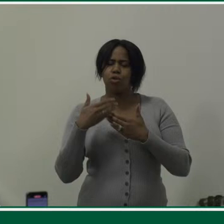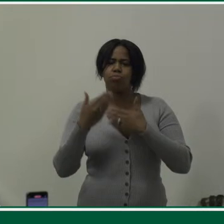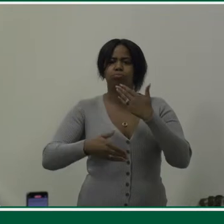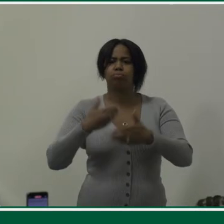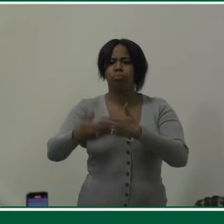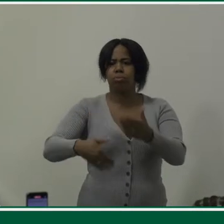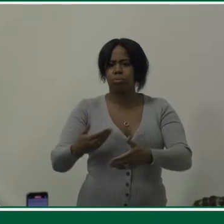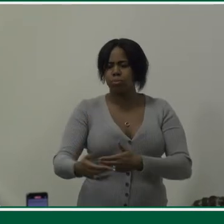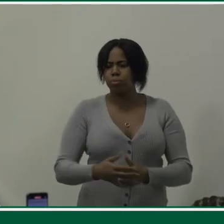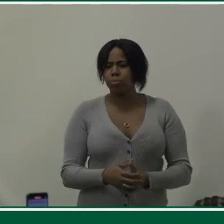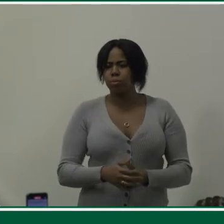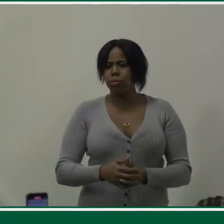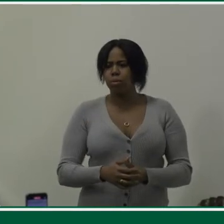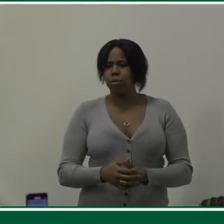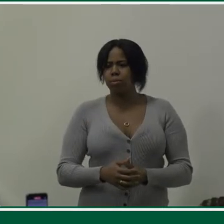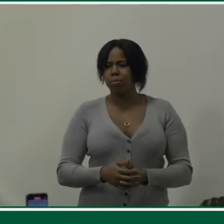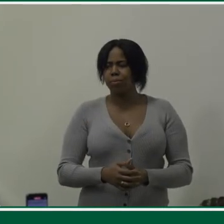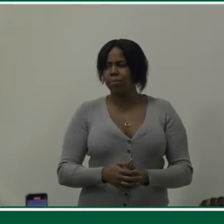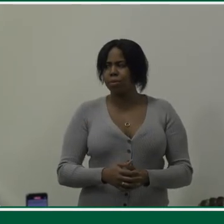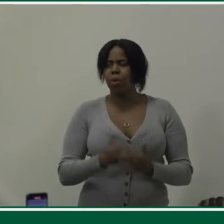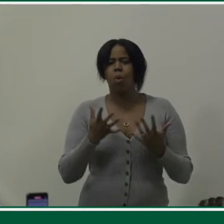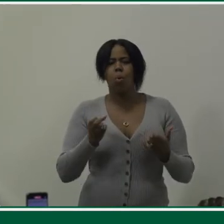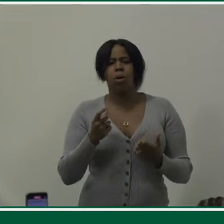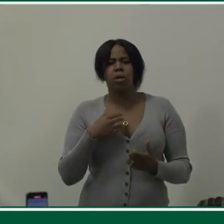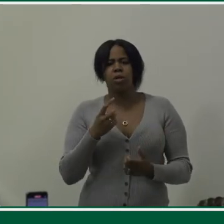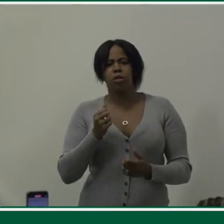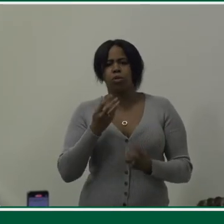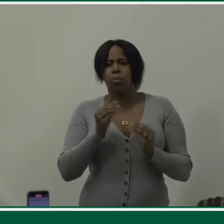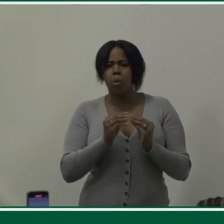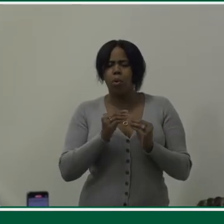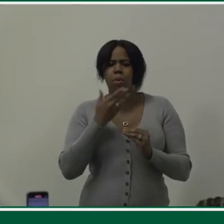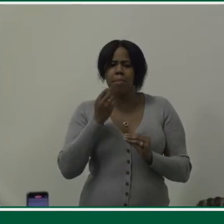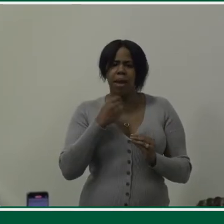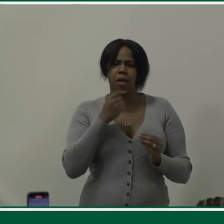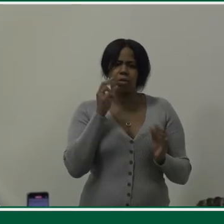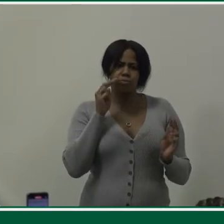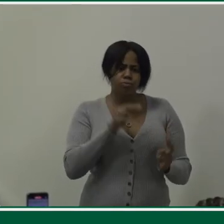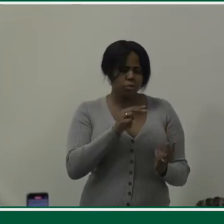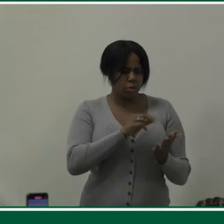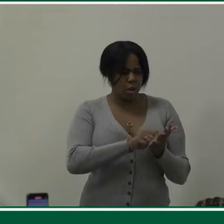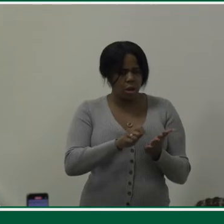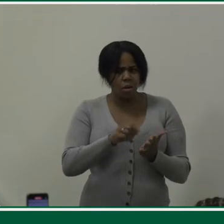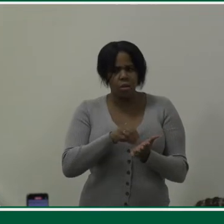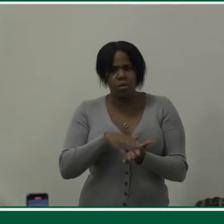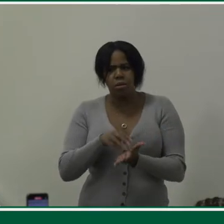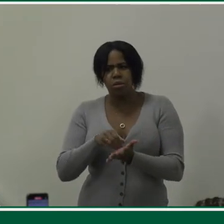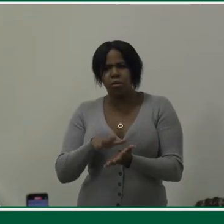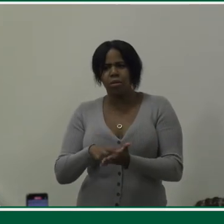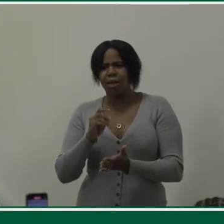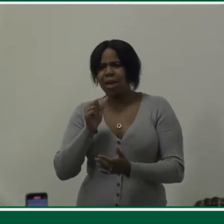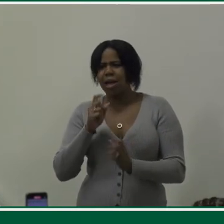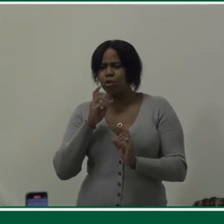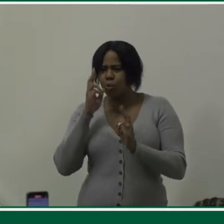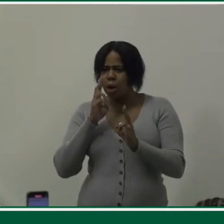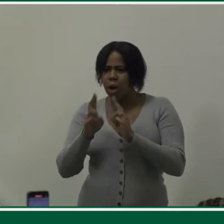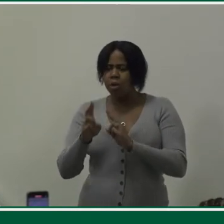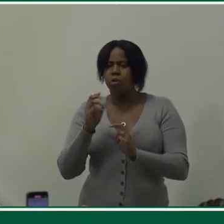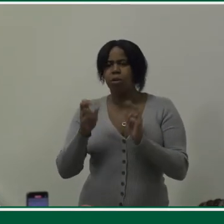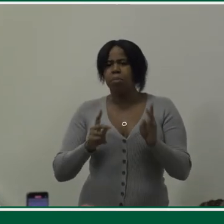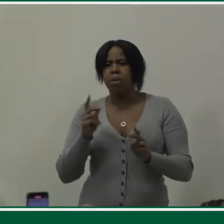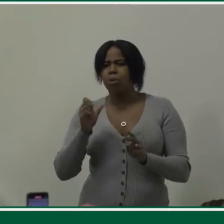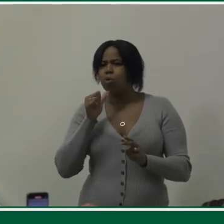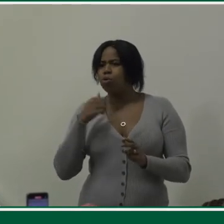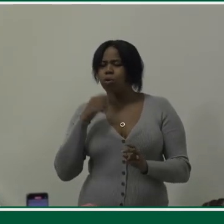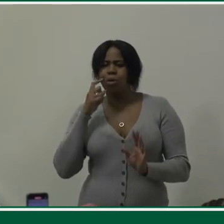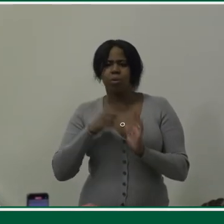to work more closely and document our stories, shine light on our brothers and sisters who rarely get the glory. In the